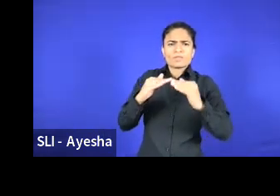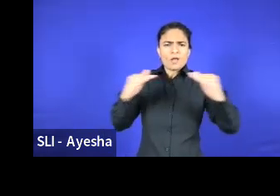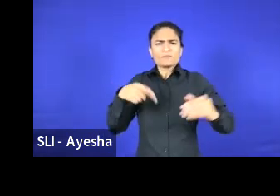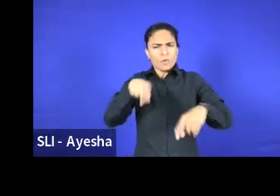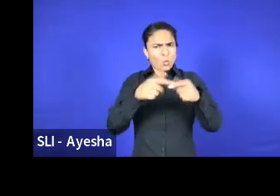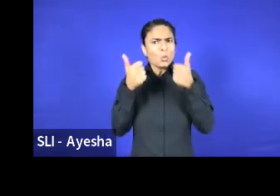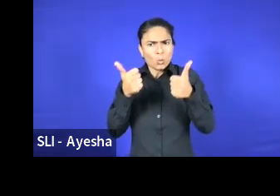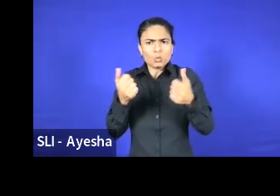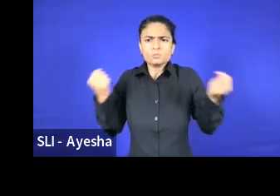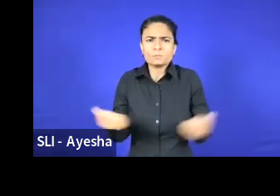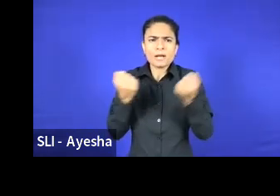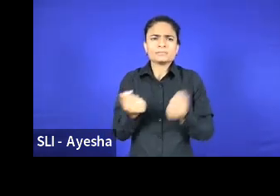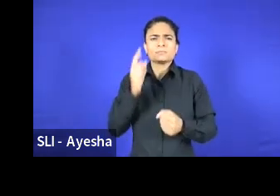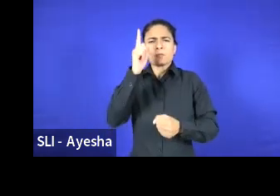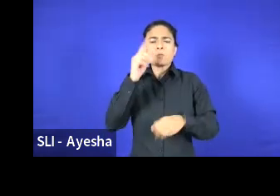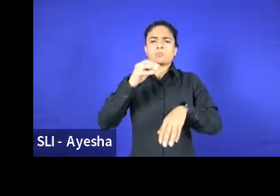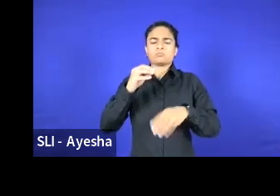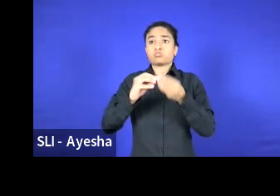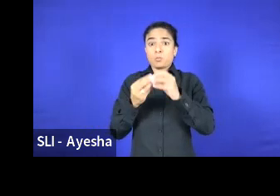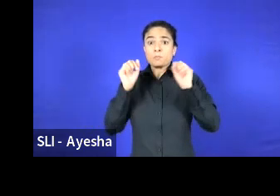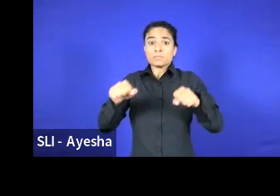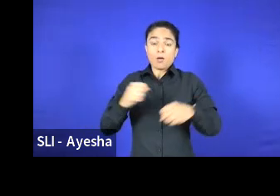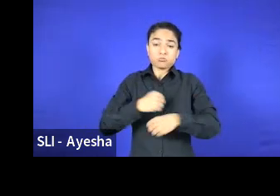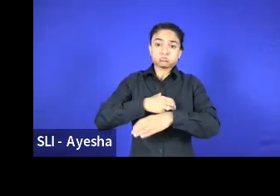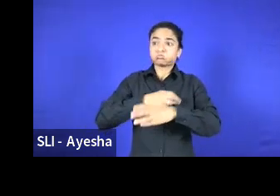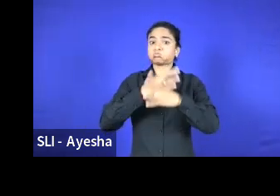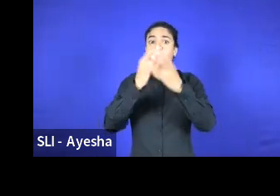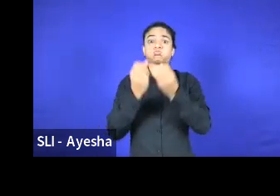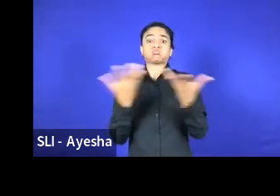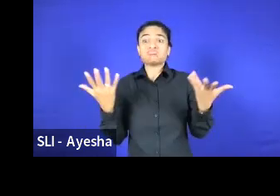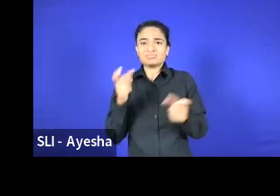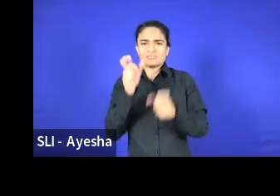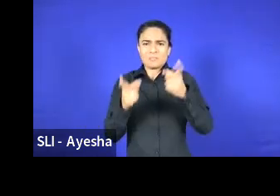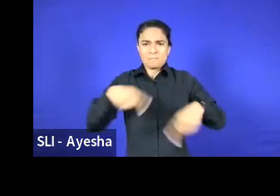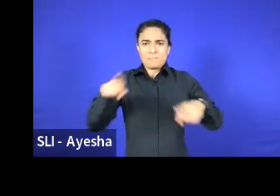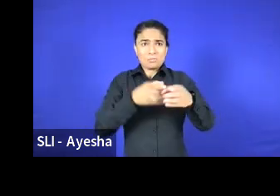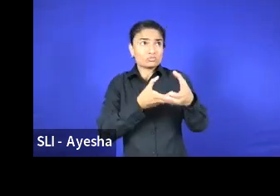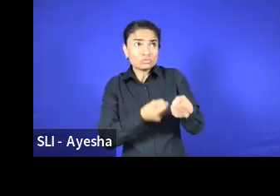we came out with 5 key points to consider in building